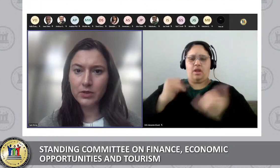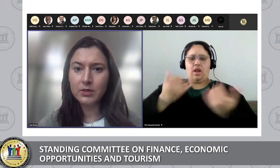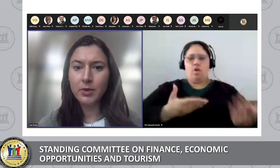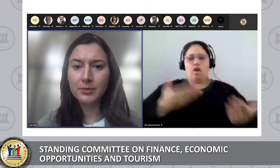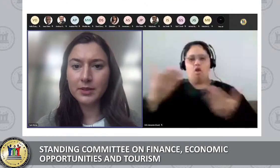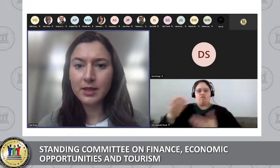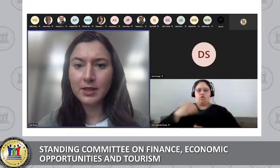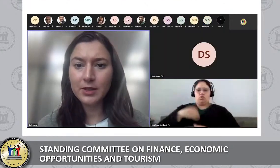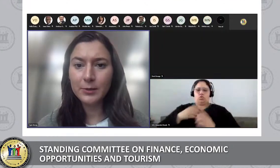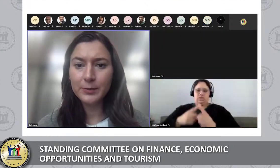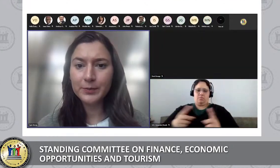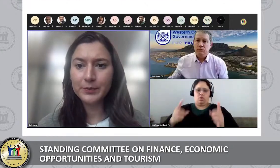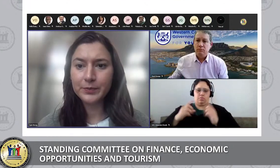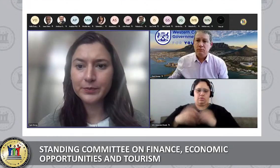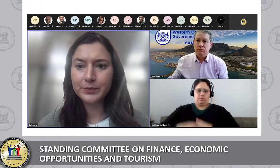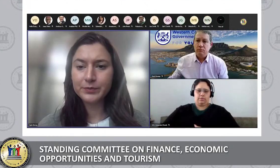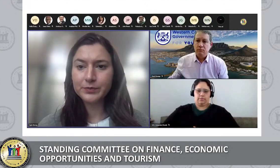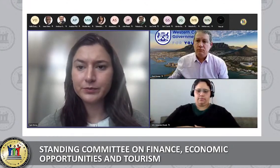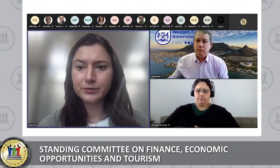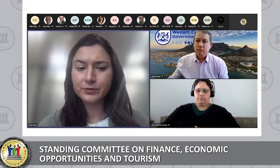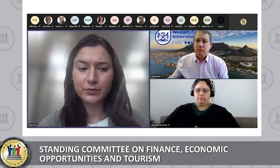back over to the department. Thank you.